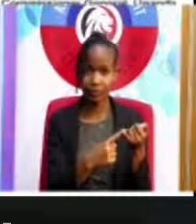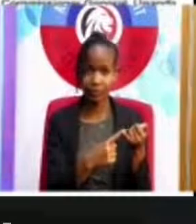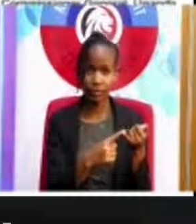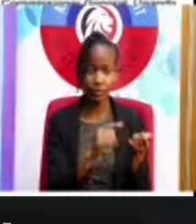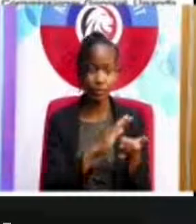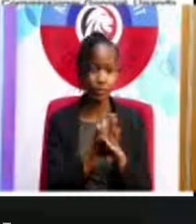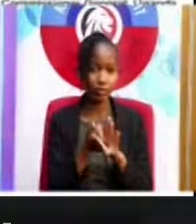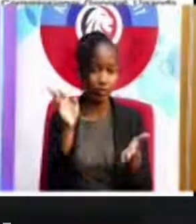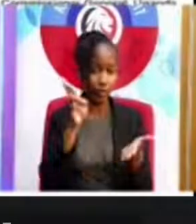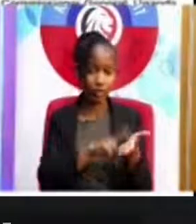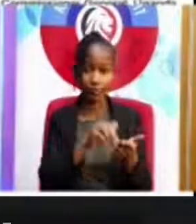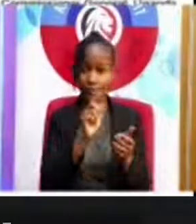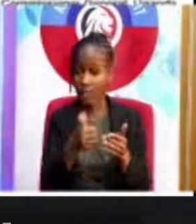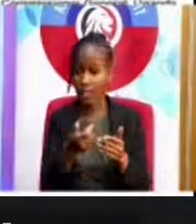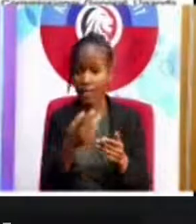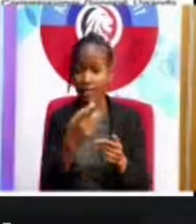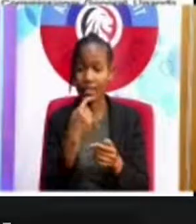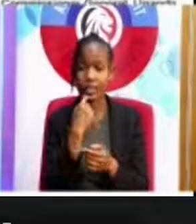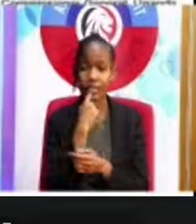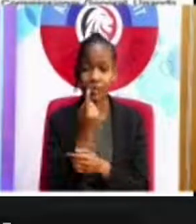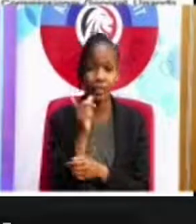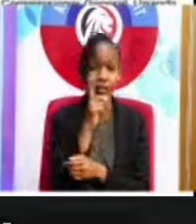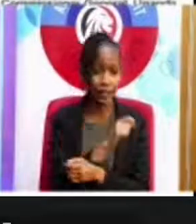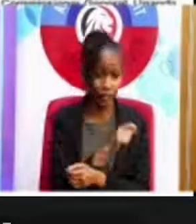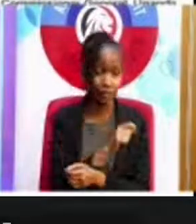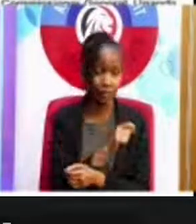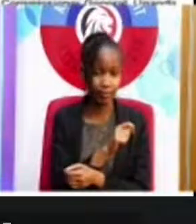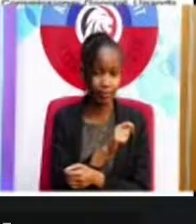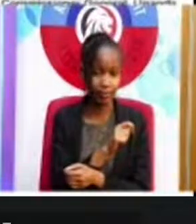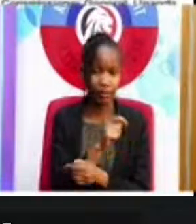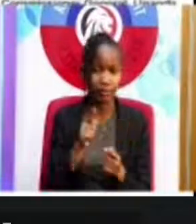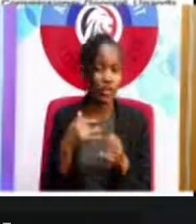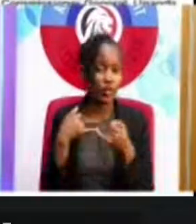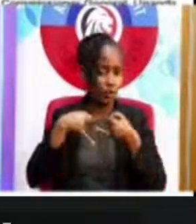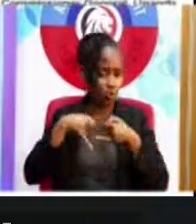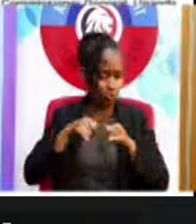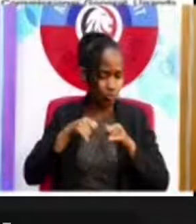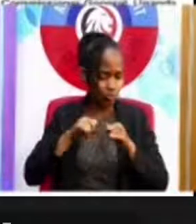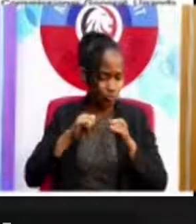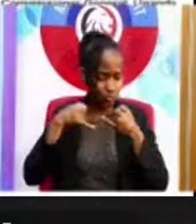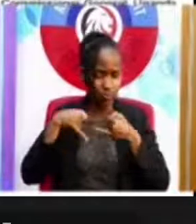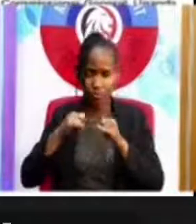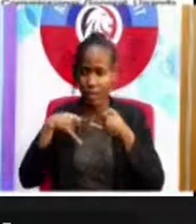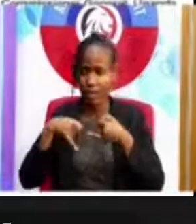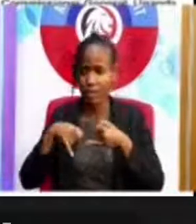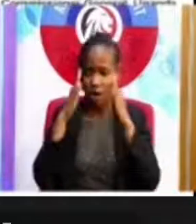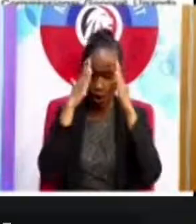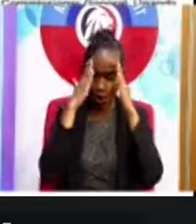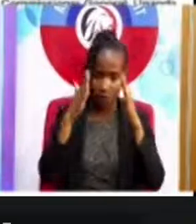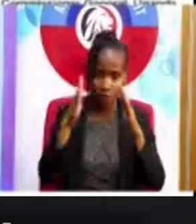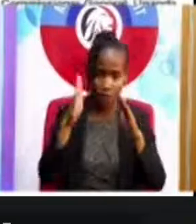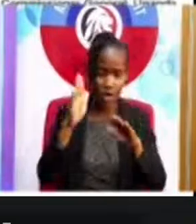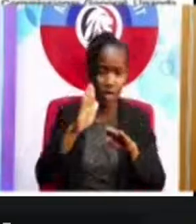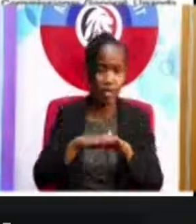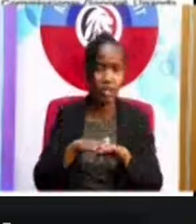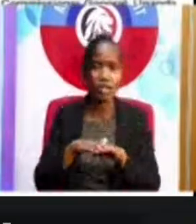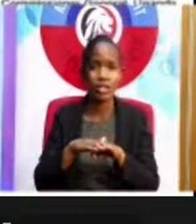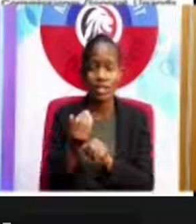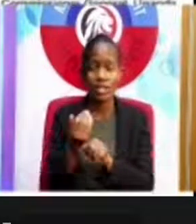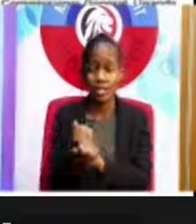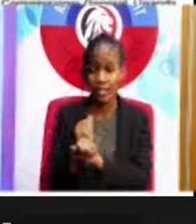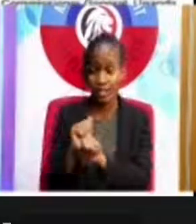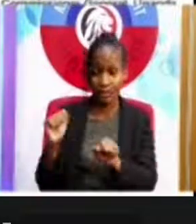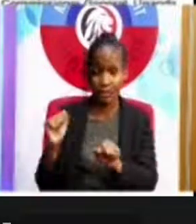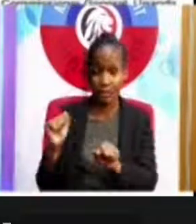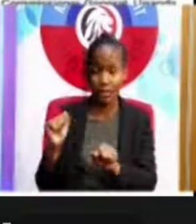have said, is to try and focus on the safety of our staff